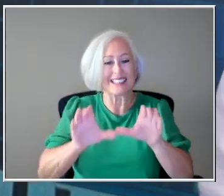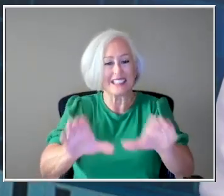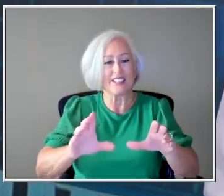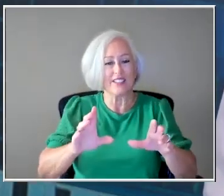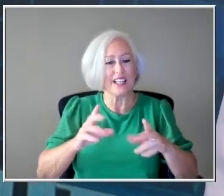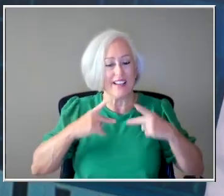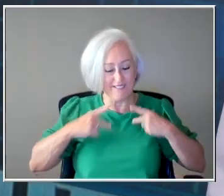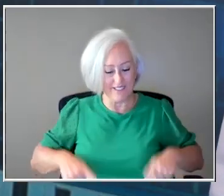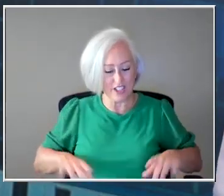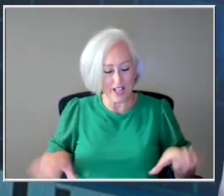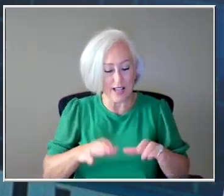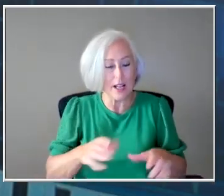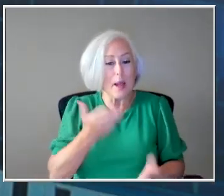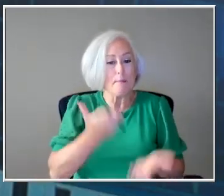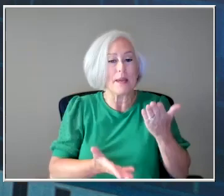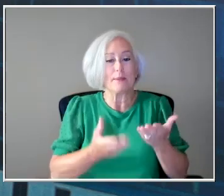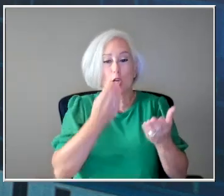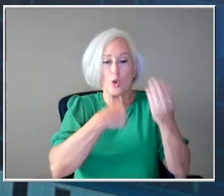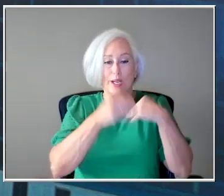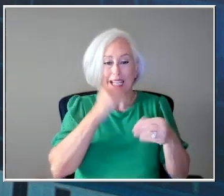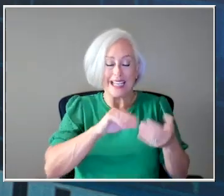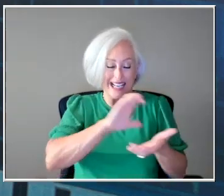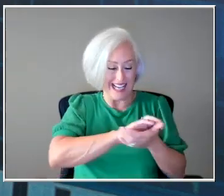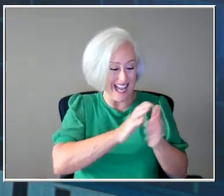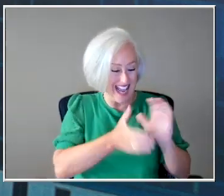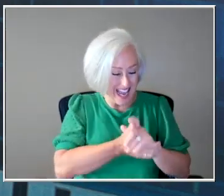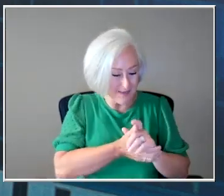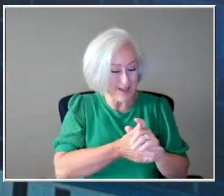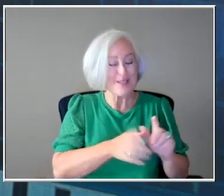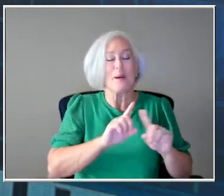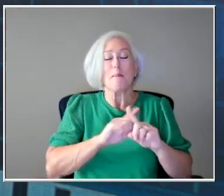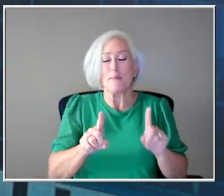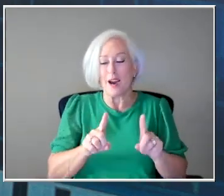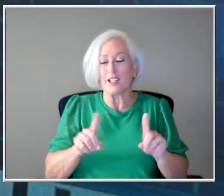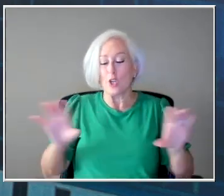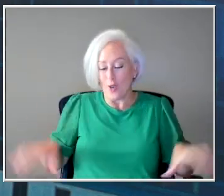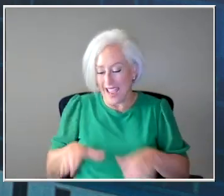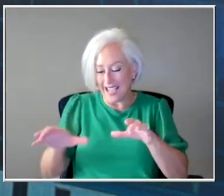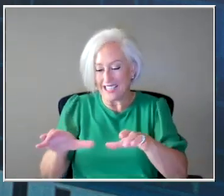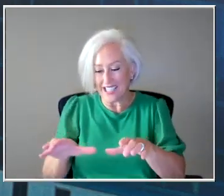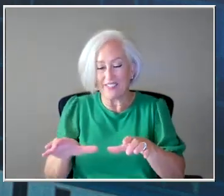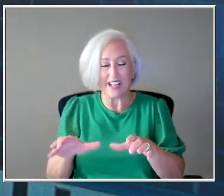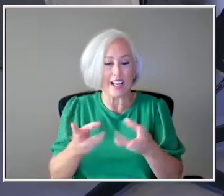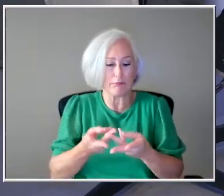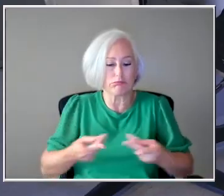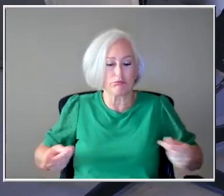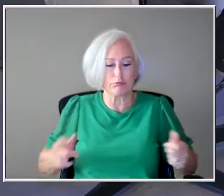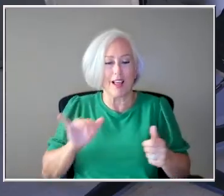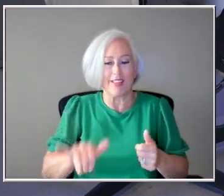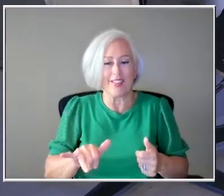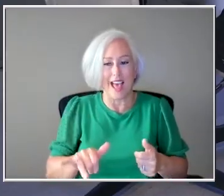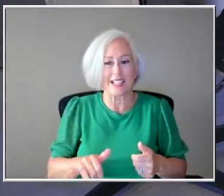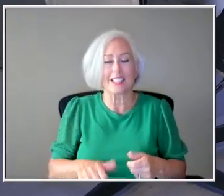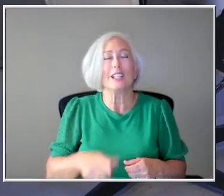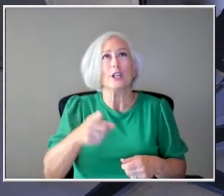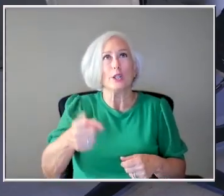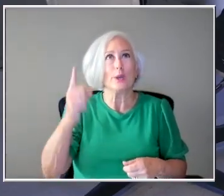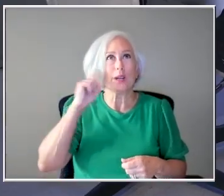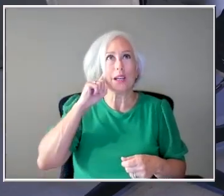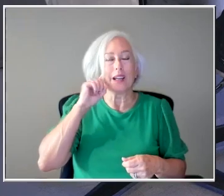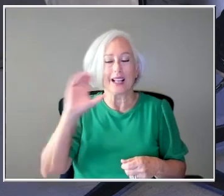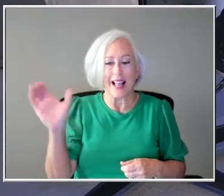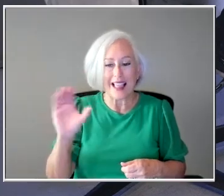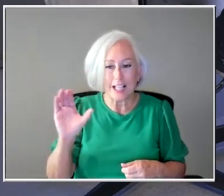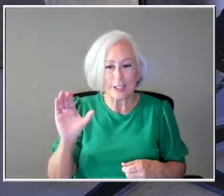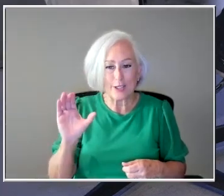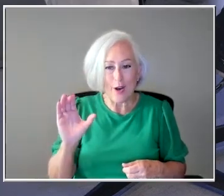they're burning it off with something else instead at the same time. Okay, I know. But dieting is very tough. It is, because when you say cholesterol, I immediately think of what